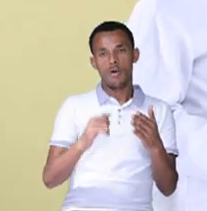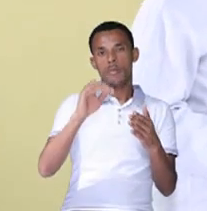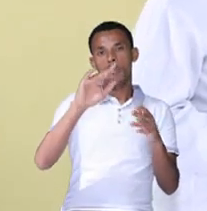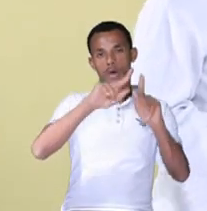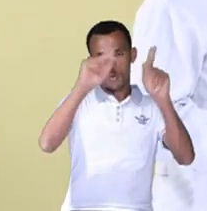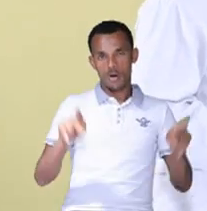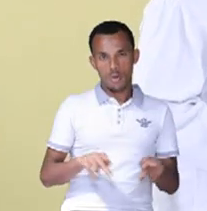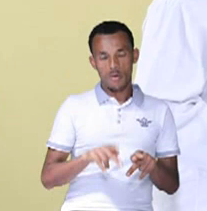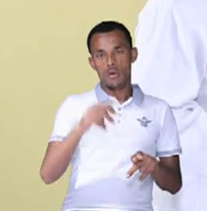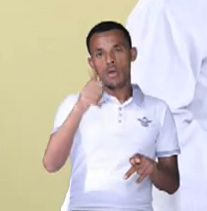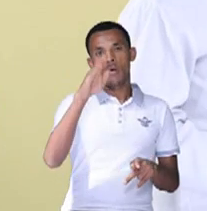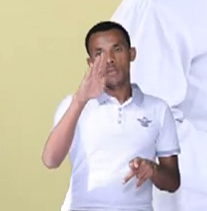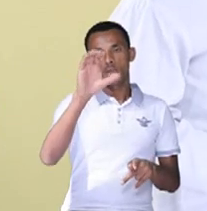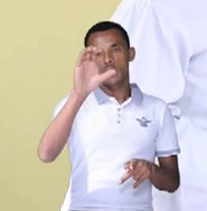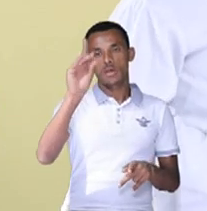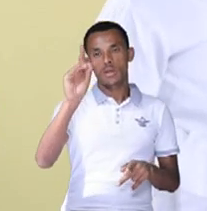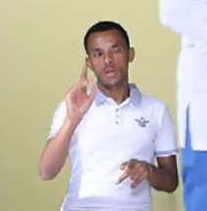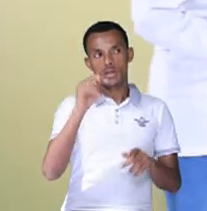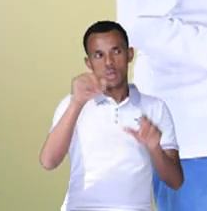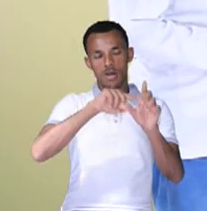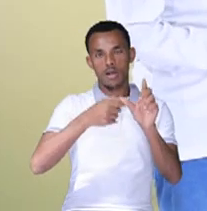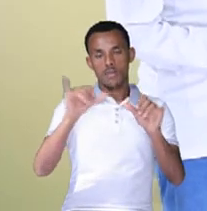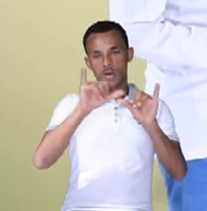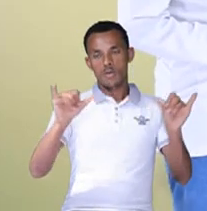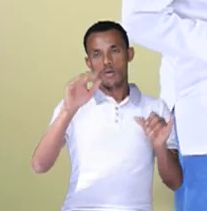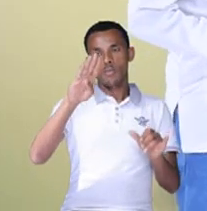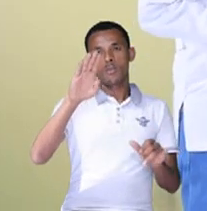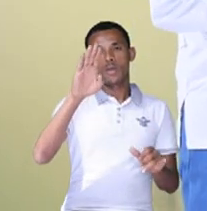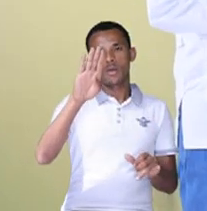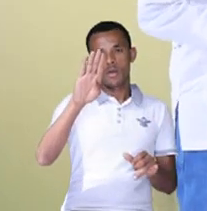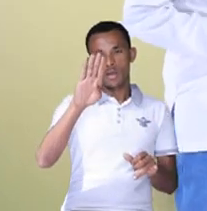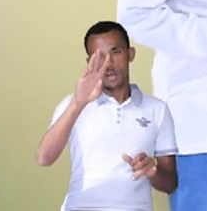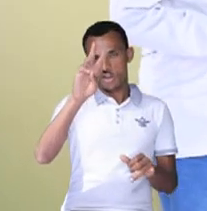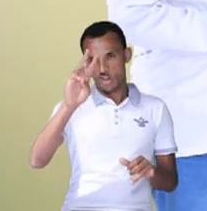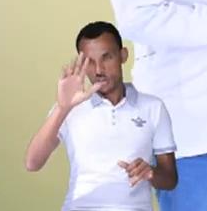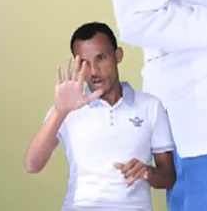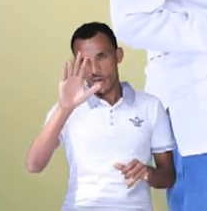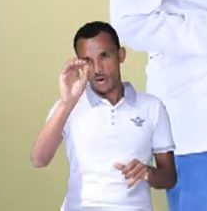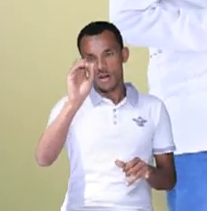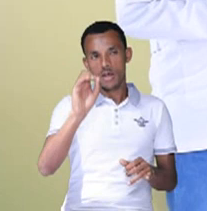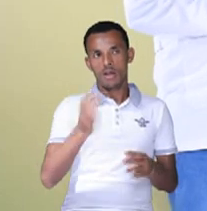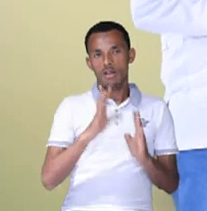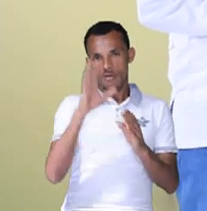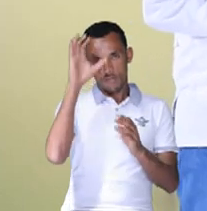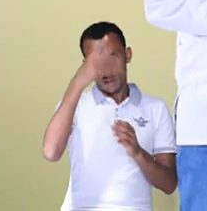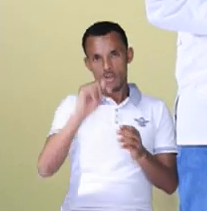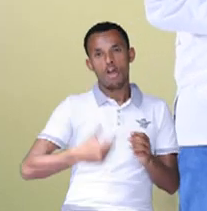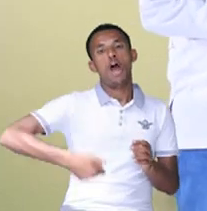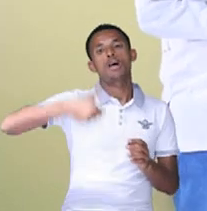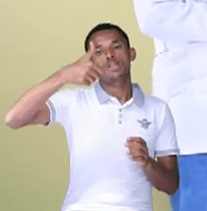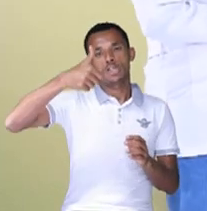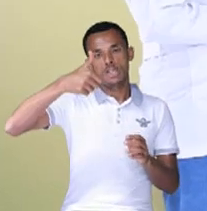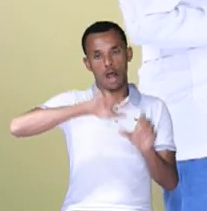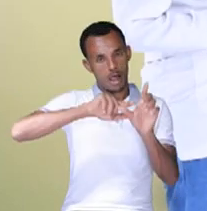parallelogram A, B, C, D. The degree measure of B is 65. Let's find the other's